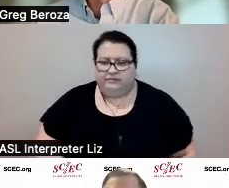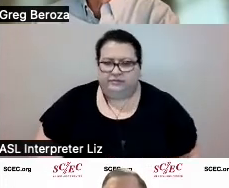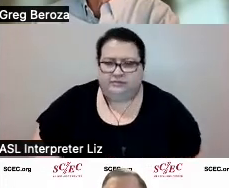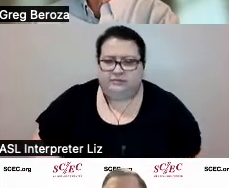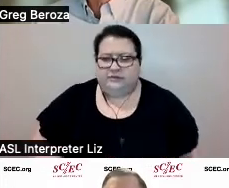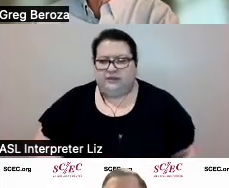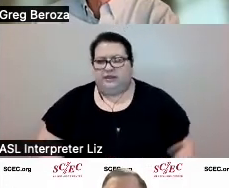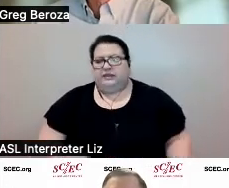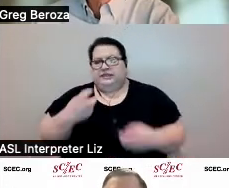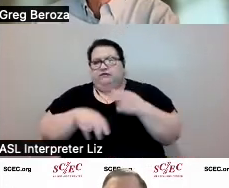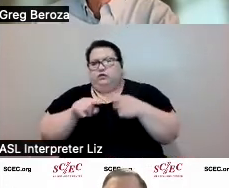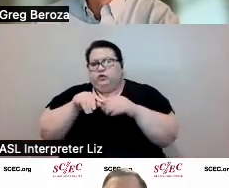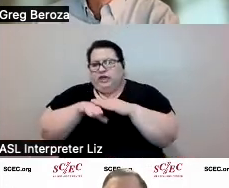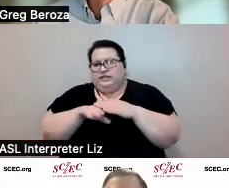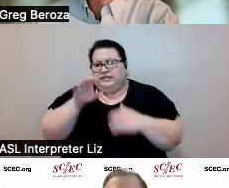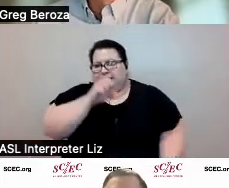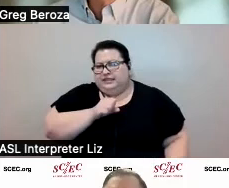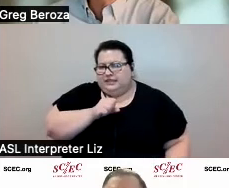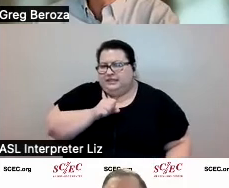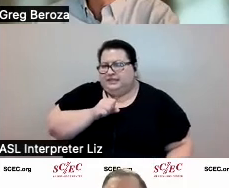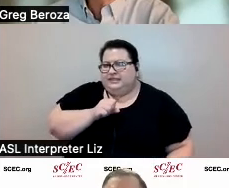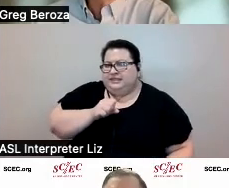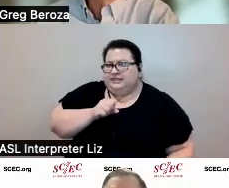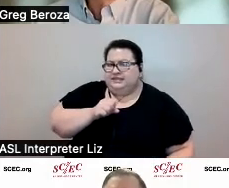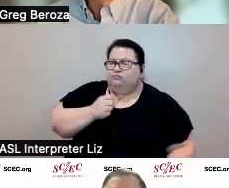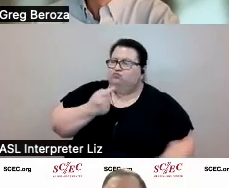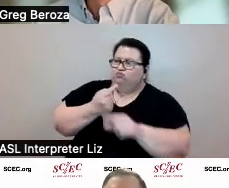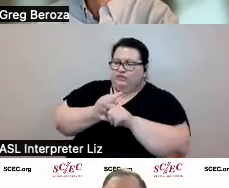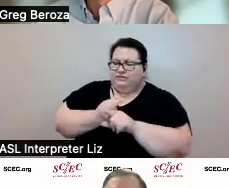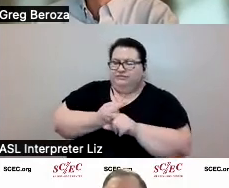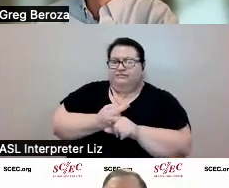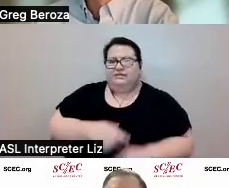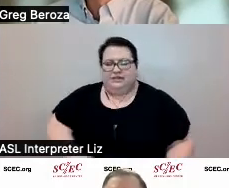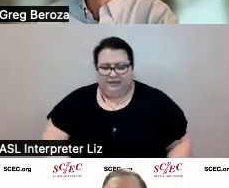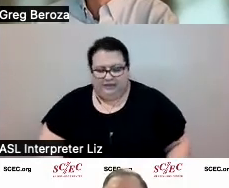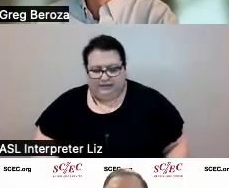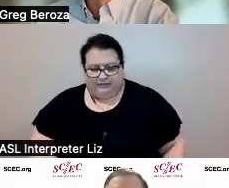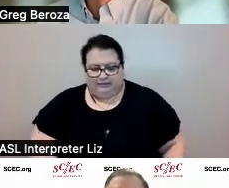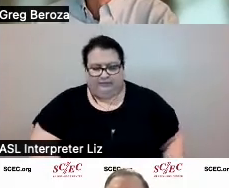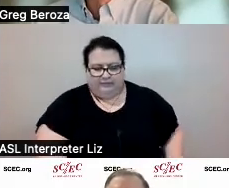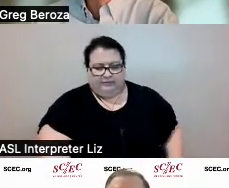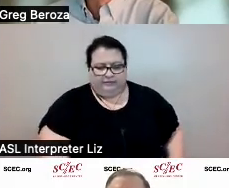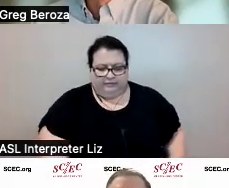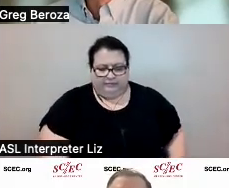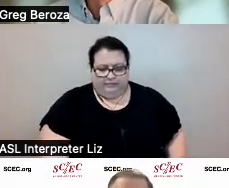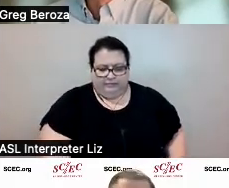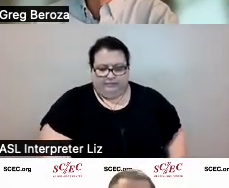And hence difficult to access, presumably. That's right. I wonder if any of our